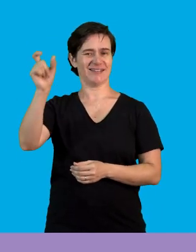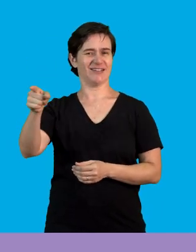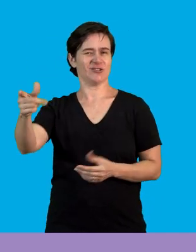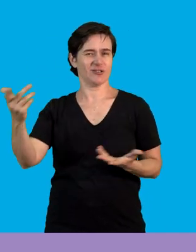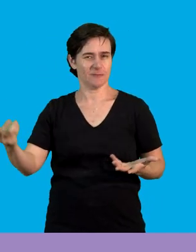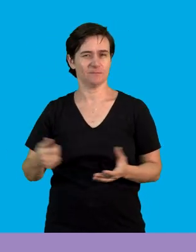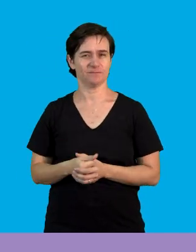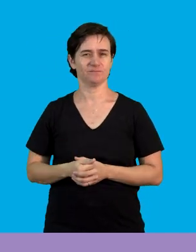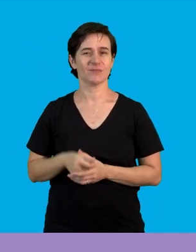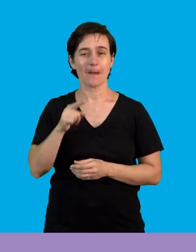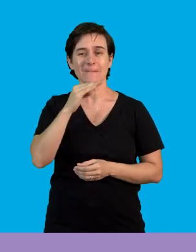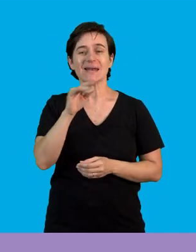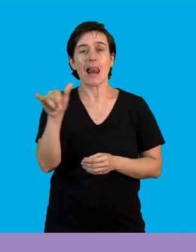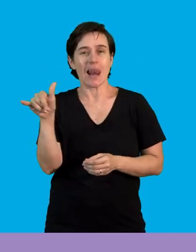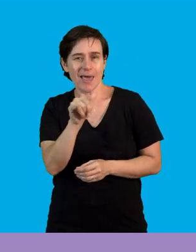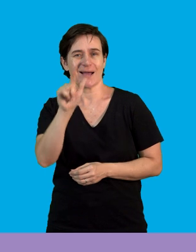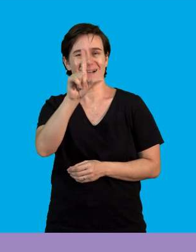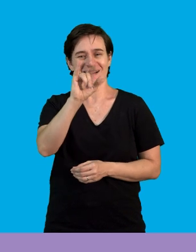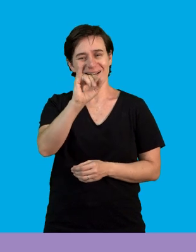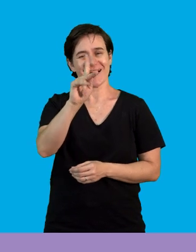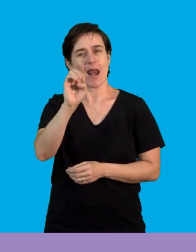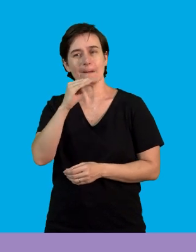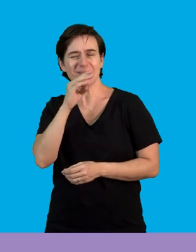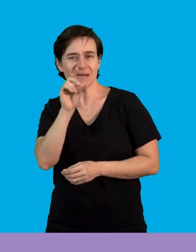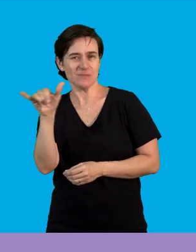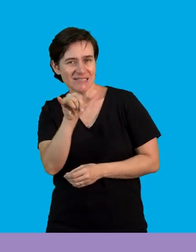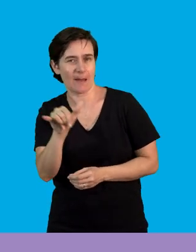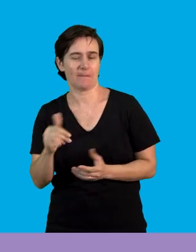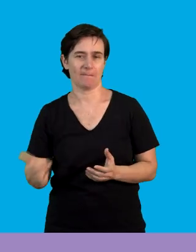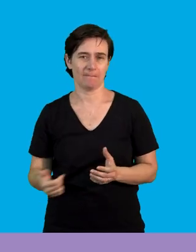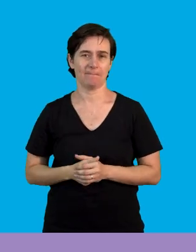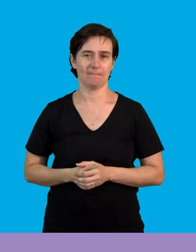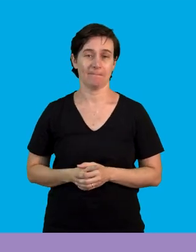are speaking of those. Let's look at that mathematically now.